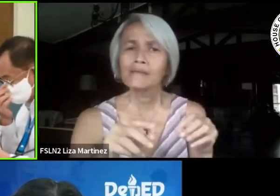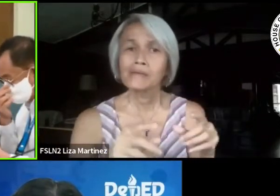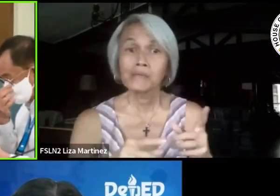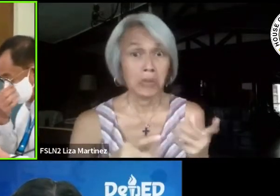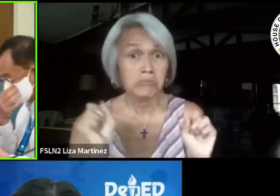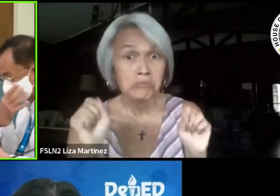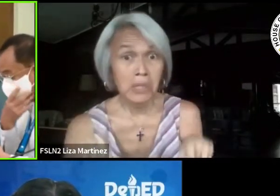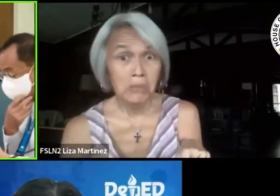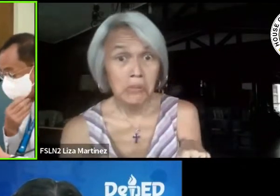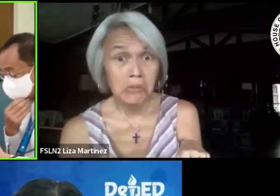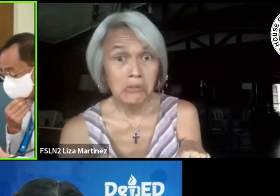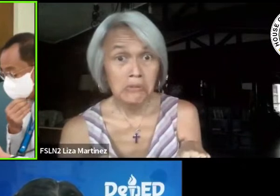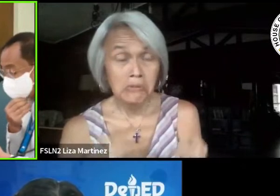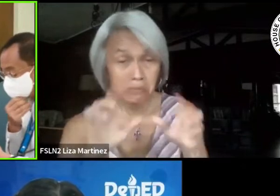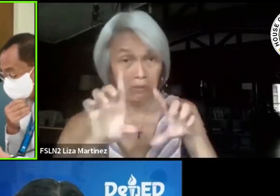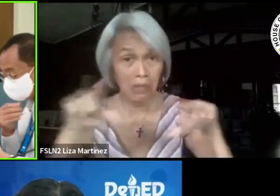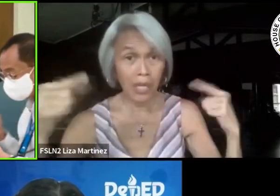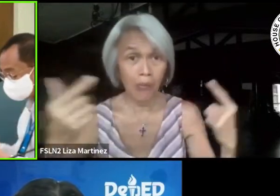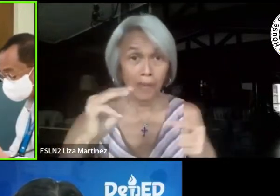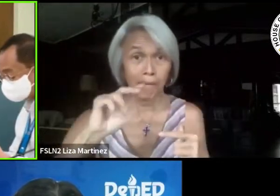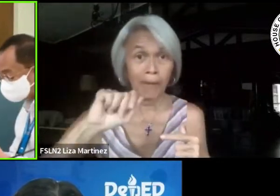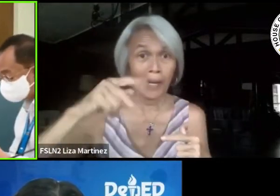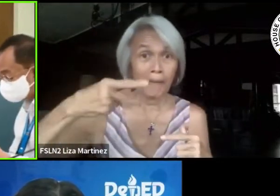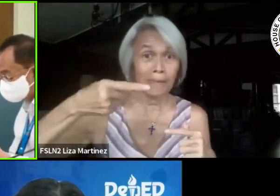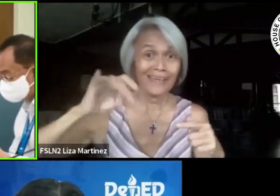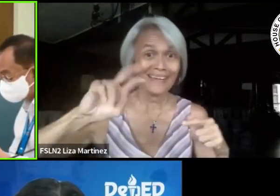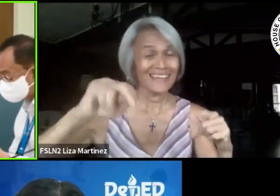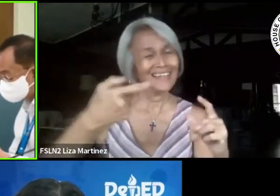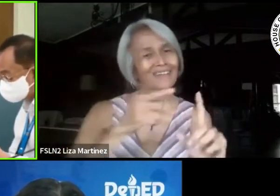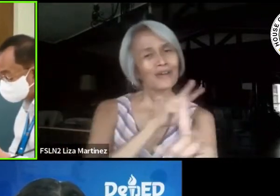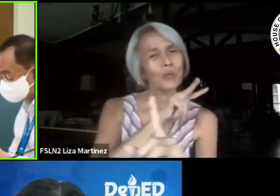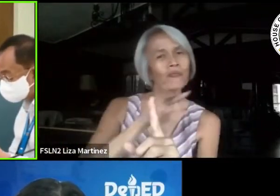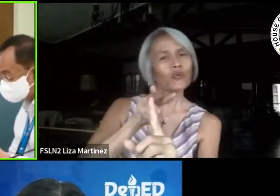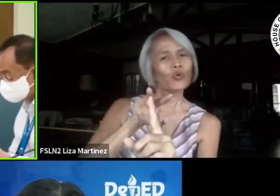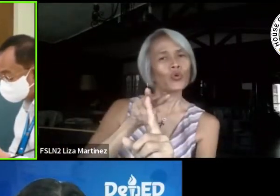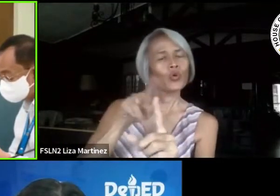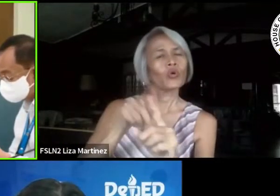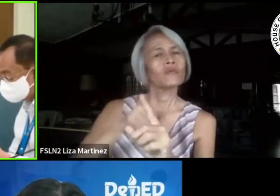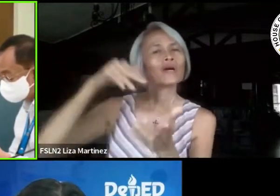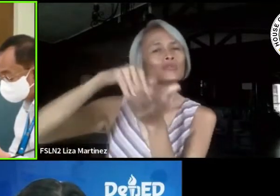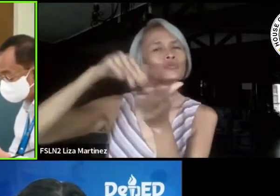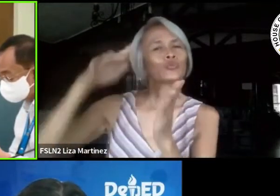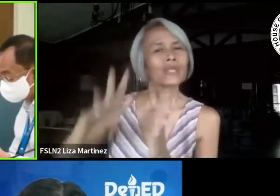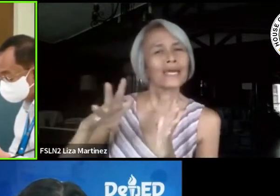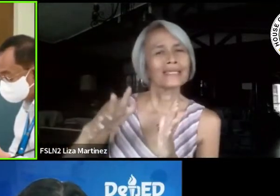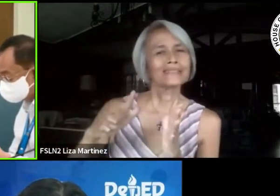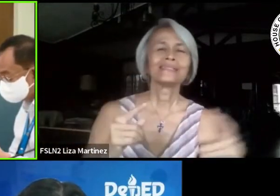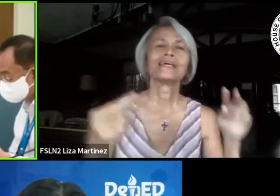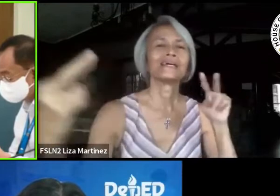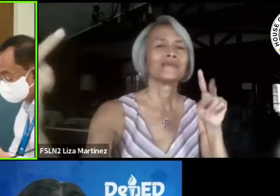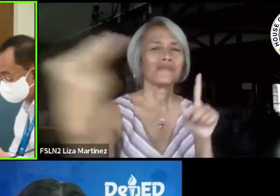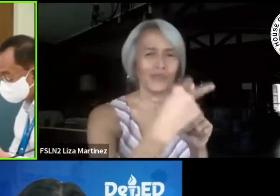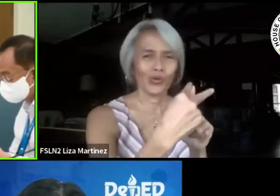possible? Kasama ba yun sa language mapping? Yung from the student's point of perspective and from the teacher's perspective?